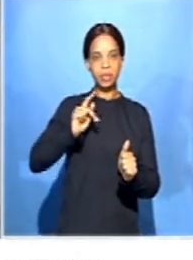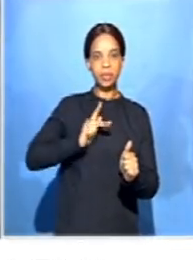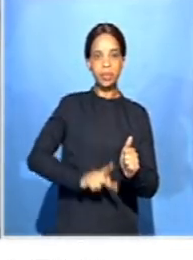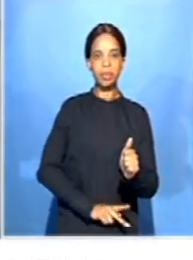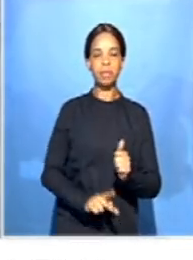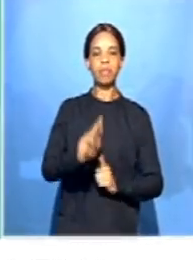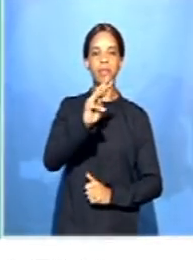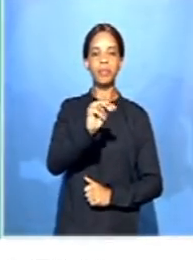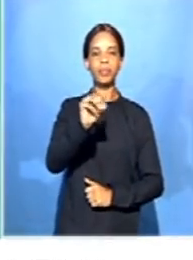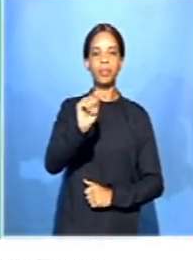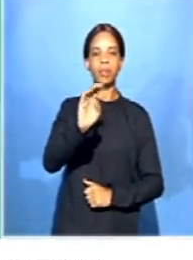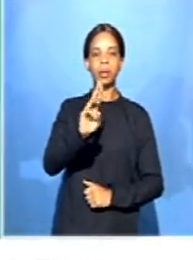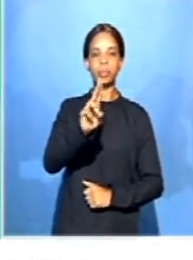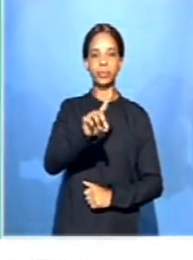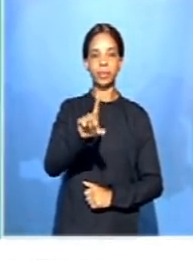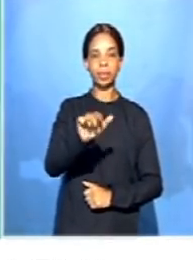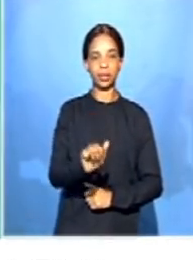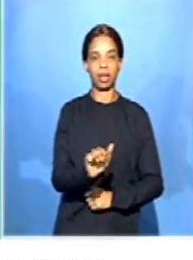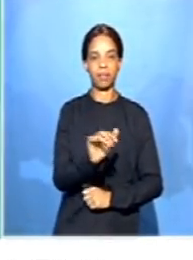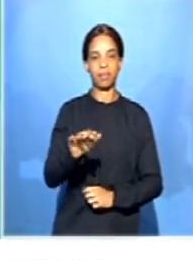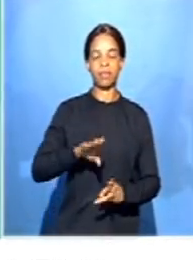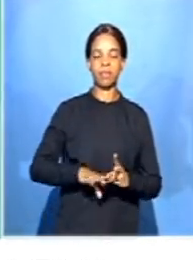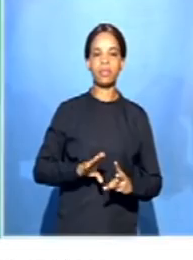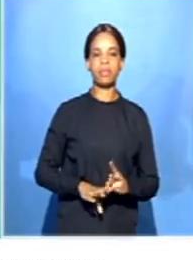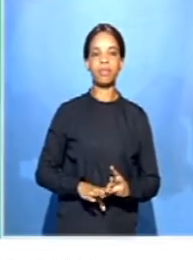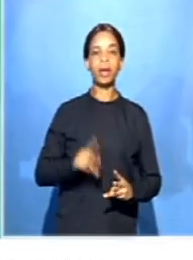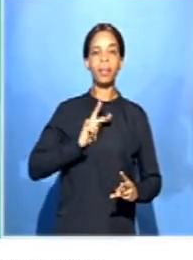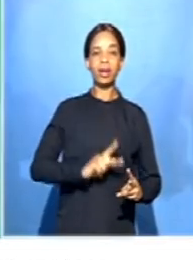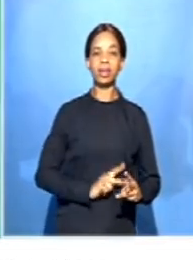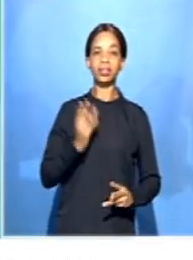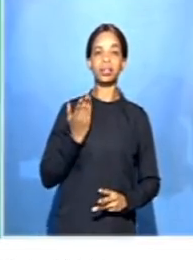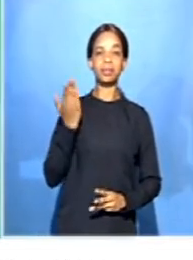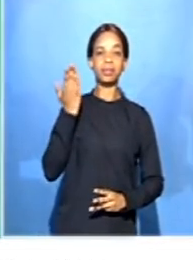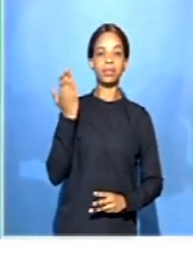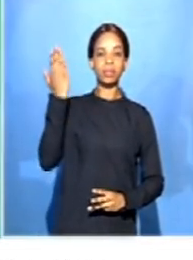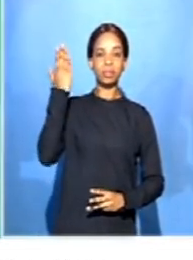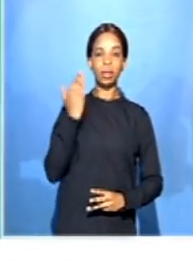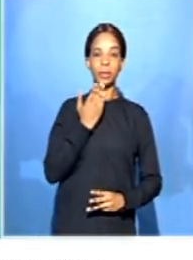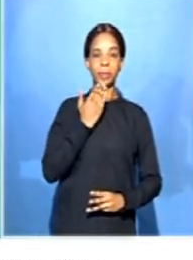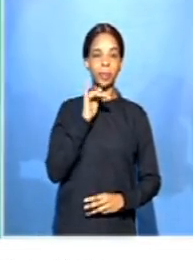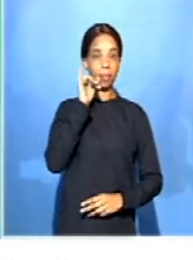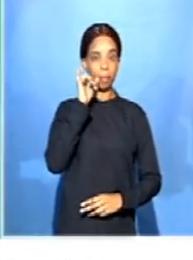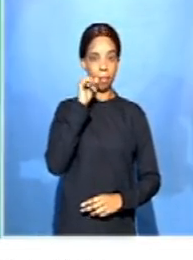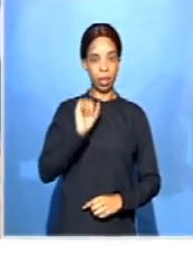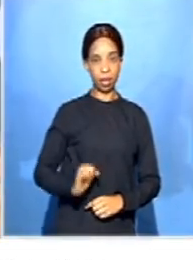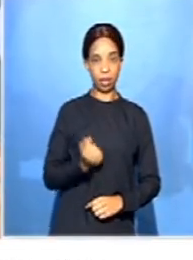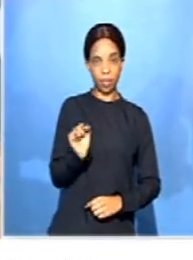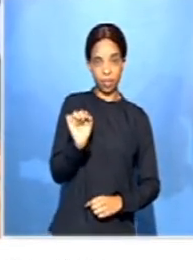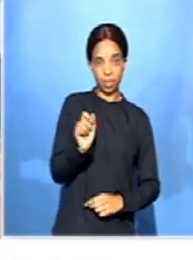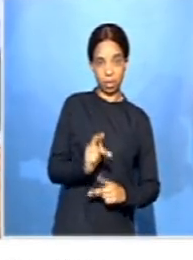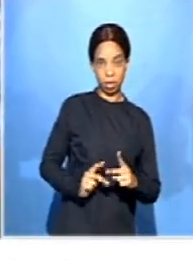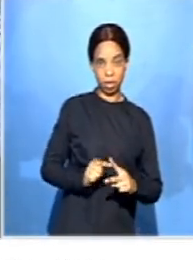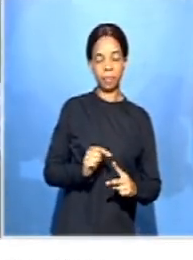isa tlhompo go ba President ba Maloba President Mbeki le mme